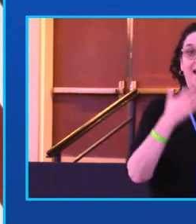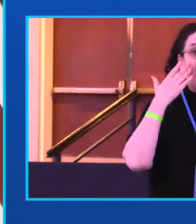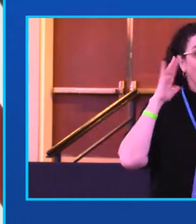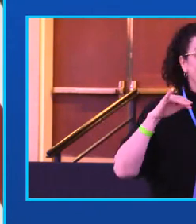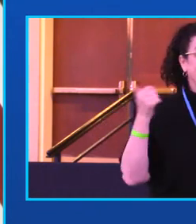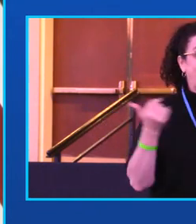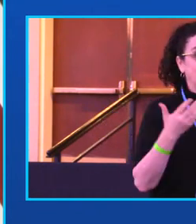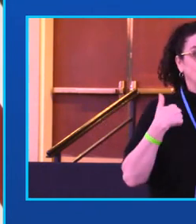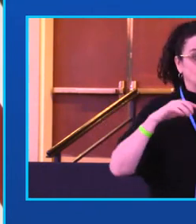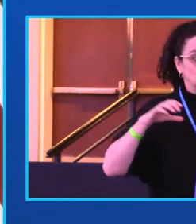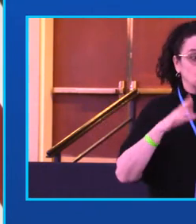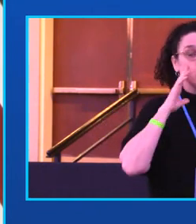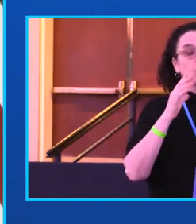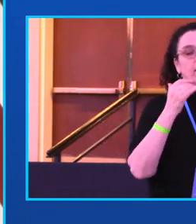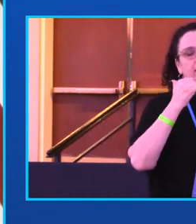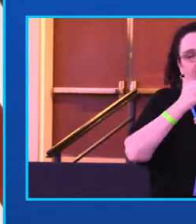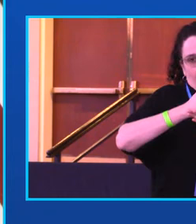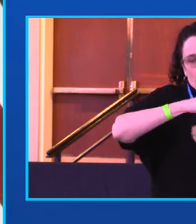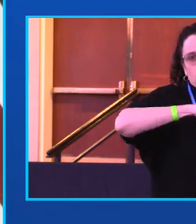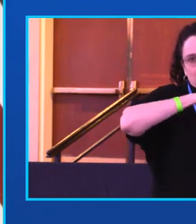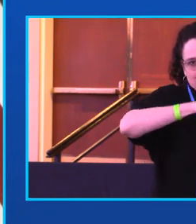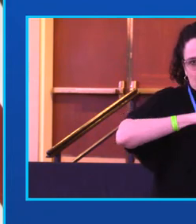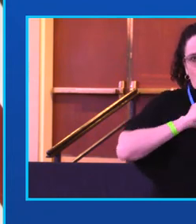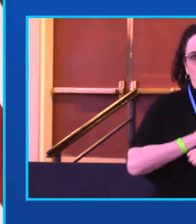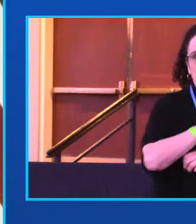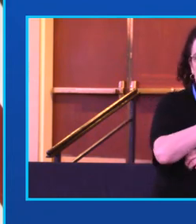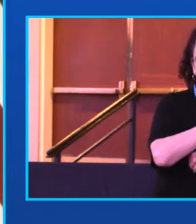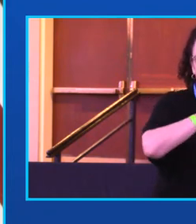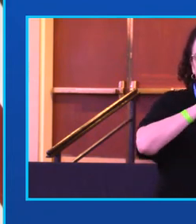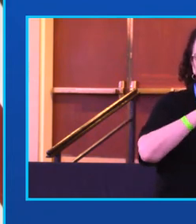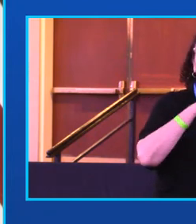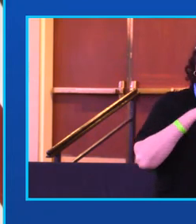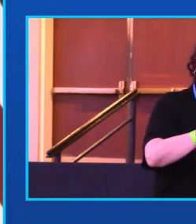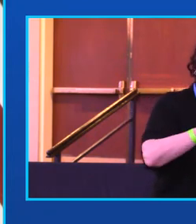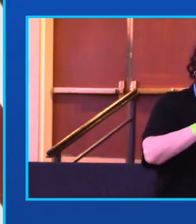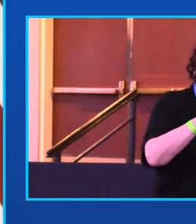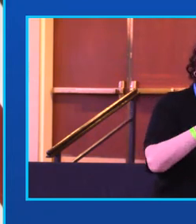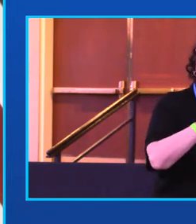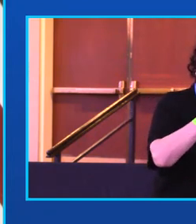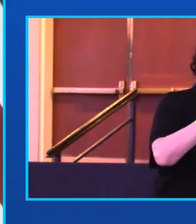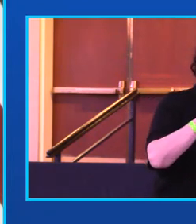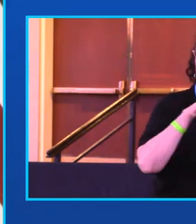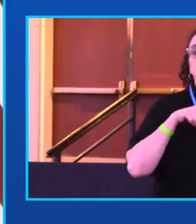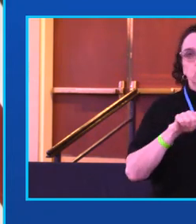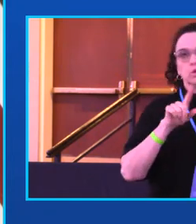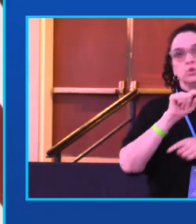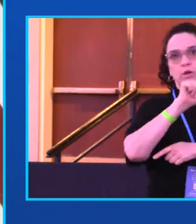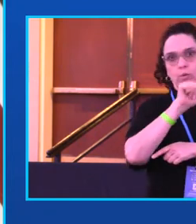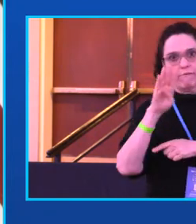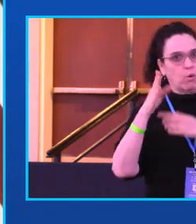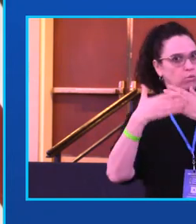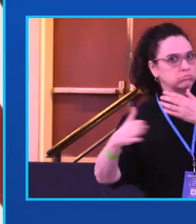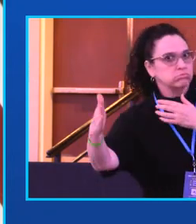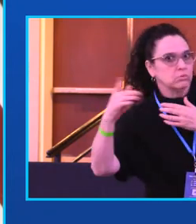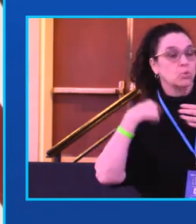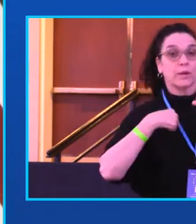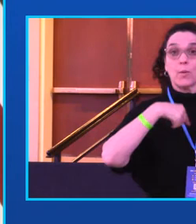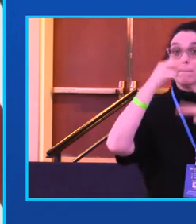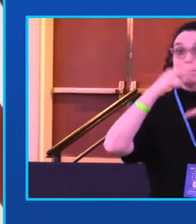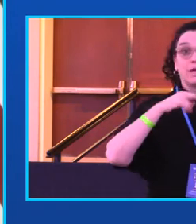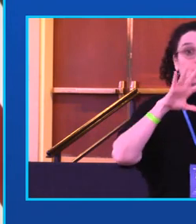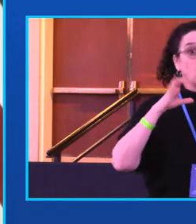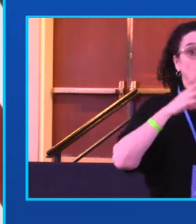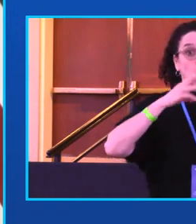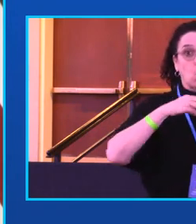help protect our democracy. In the midterms, in 2024 and beyond, we're building a world we can be proud to leave to